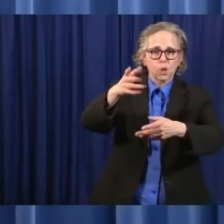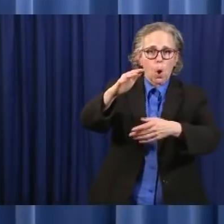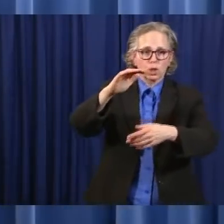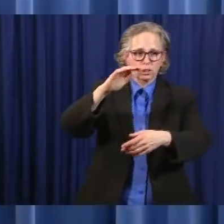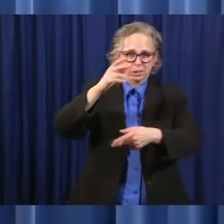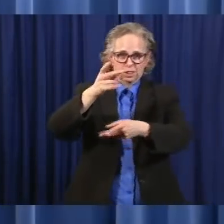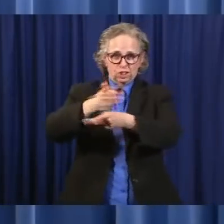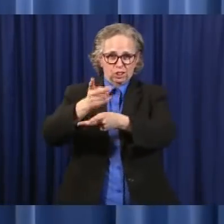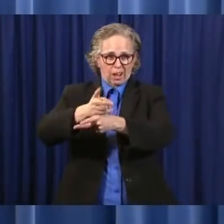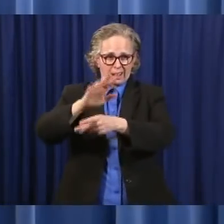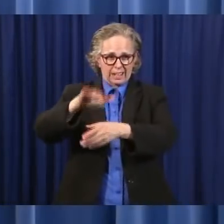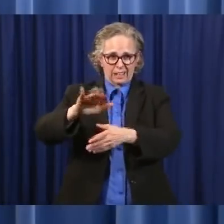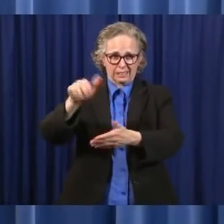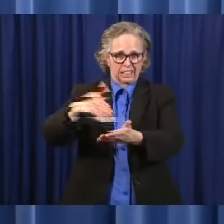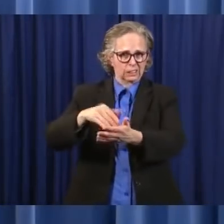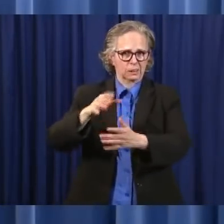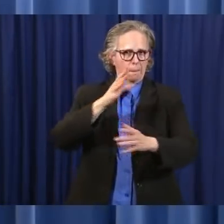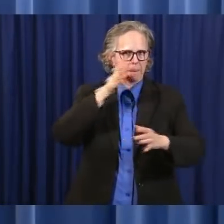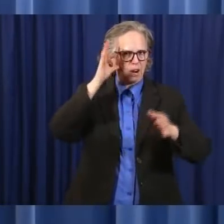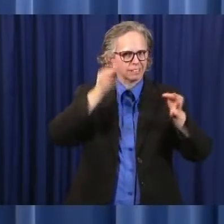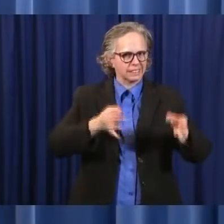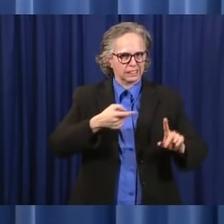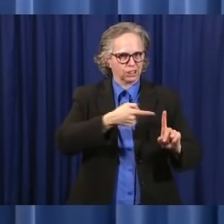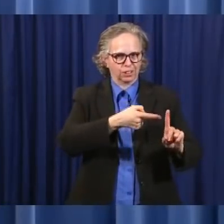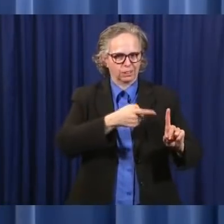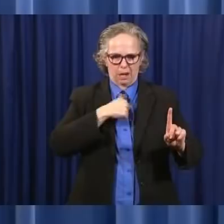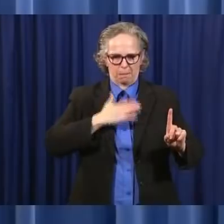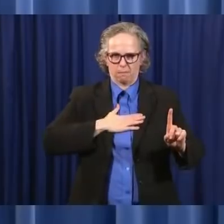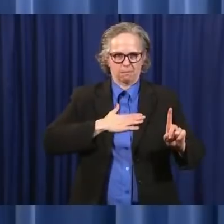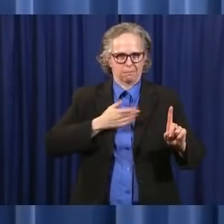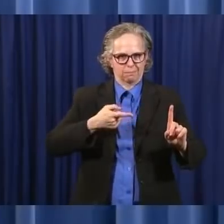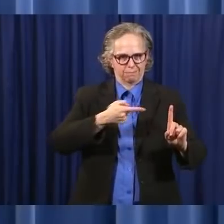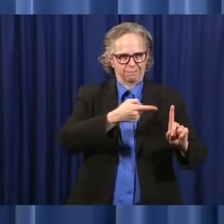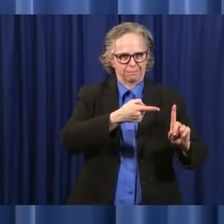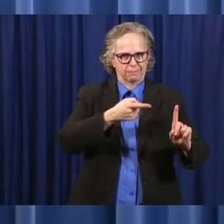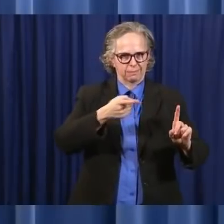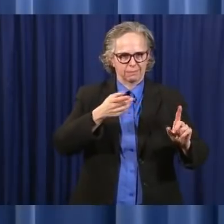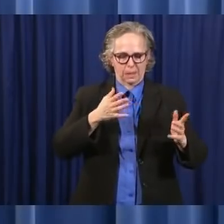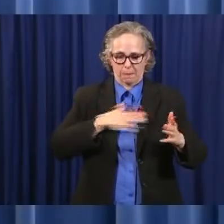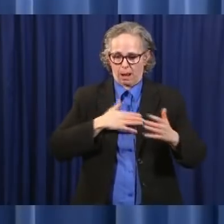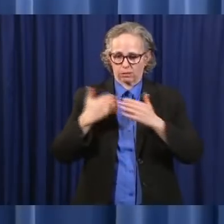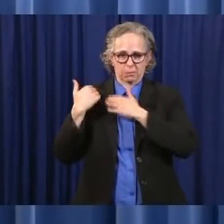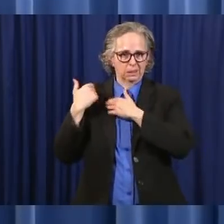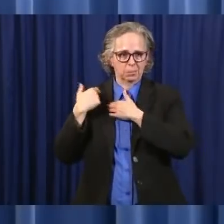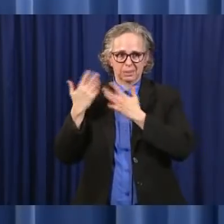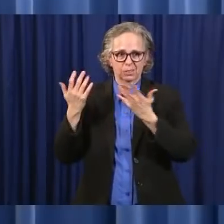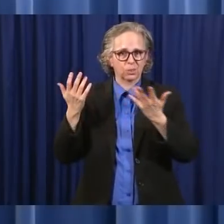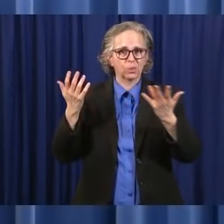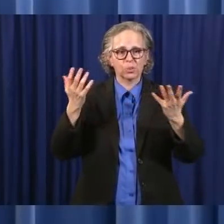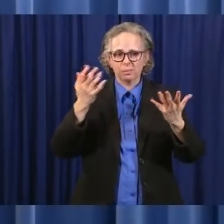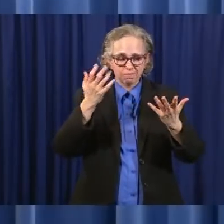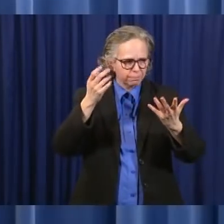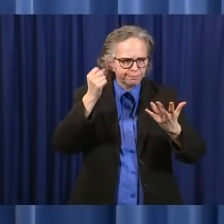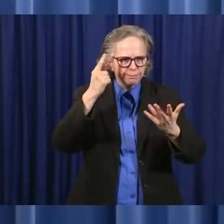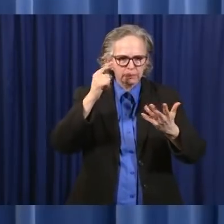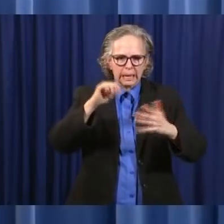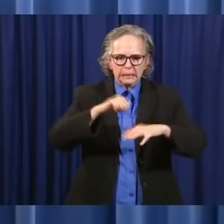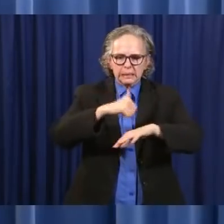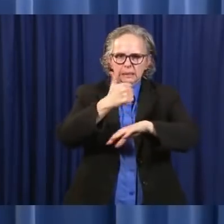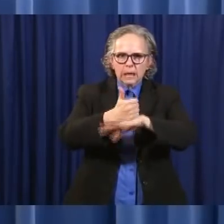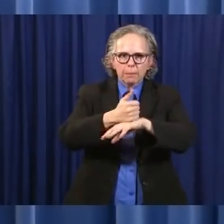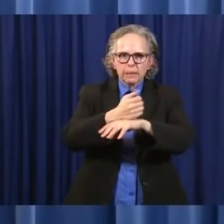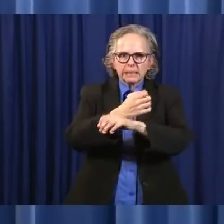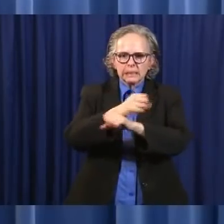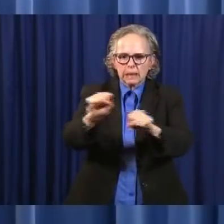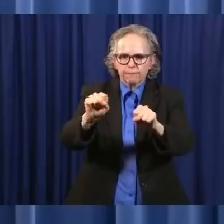is to do everything in our power to make that a safe environment. You know, the essential child